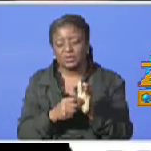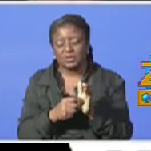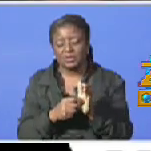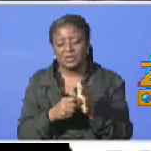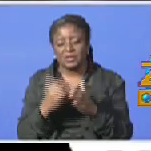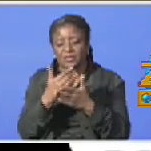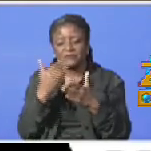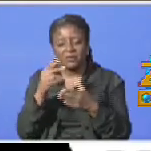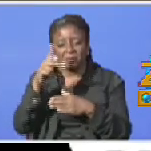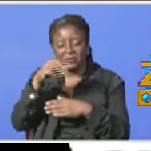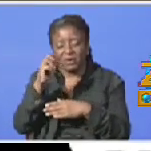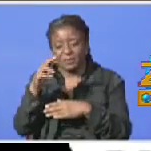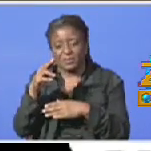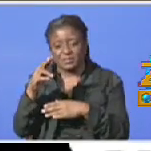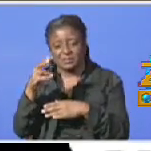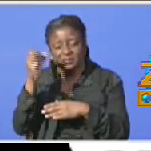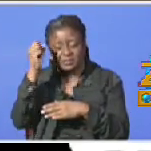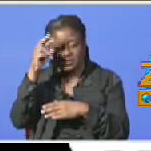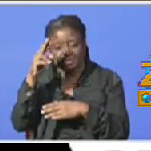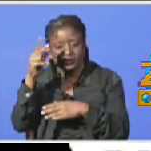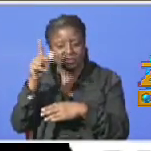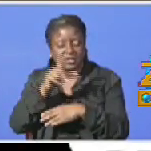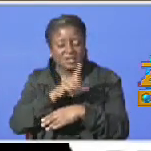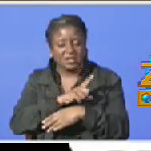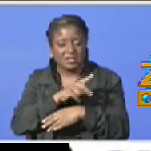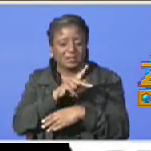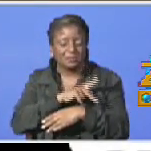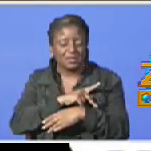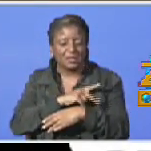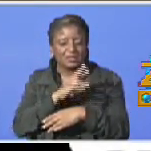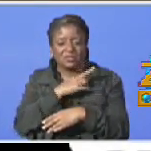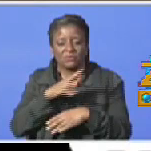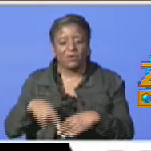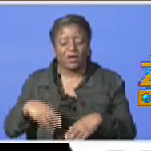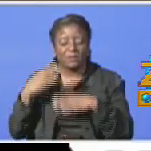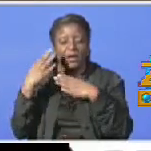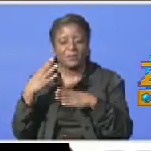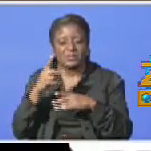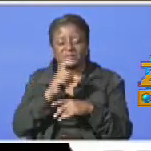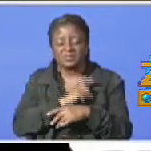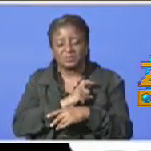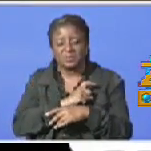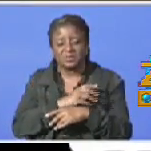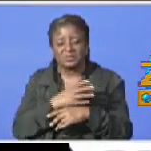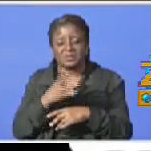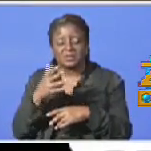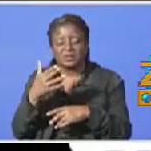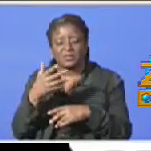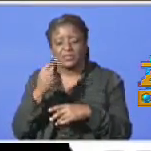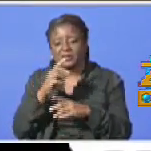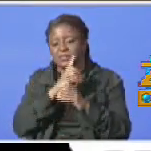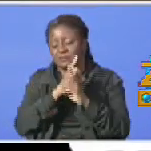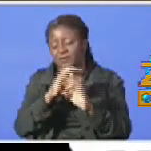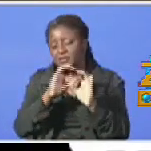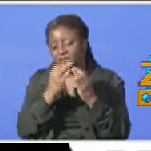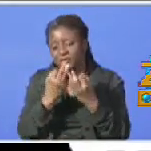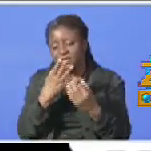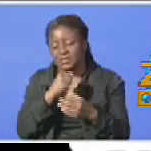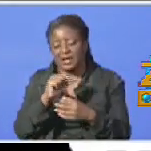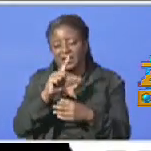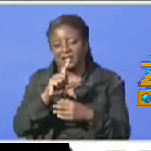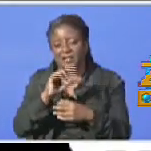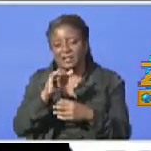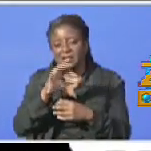Lyndon Pendling, the Royal Bahamas Police Force Band, members of the Royal Bahamas Defense Force, and Lyford Key, where the heads of government